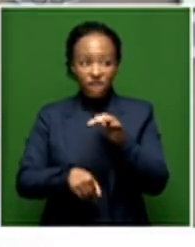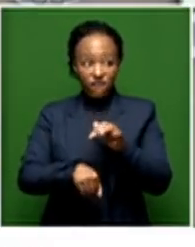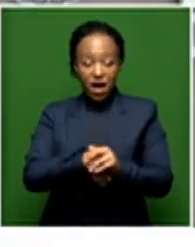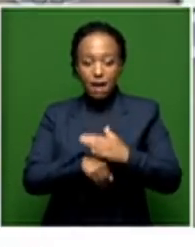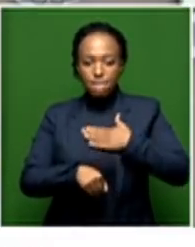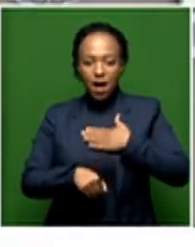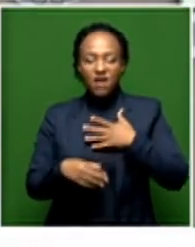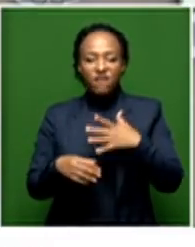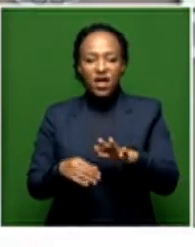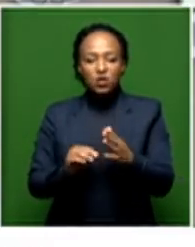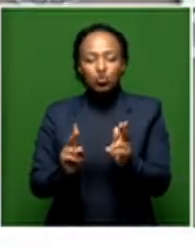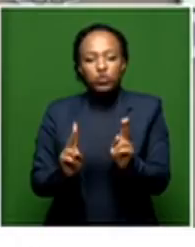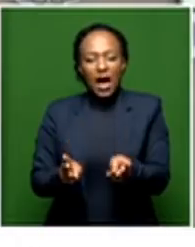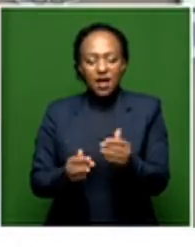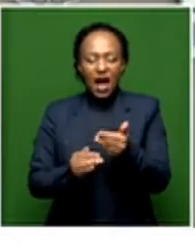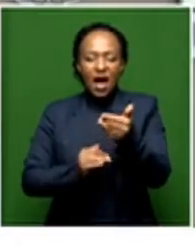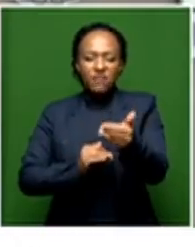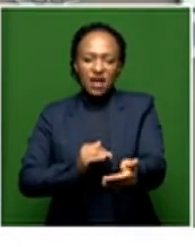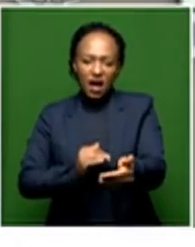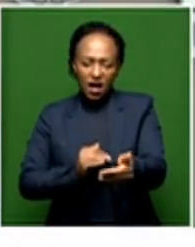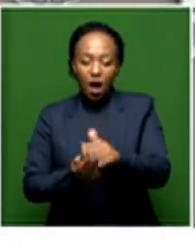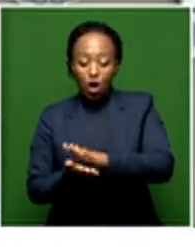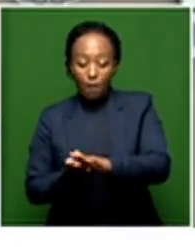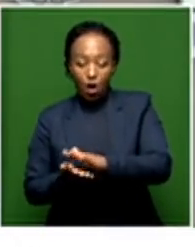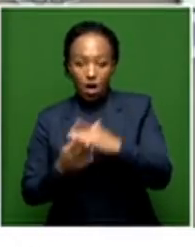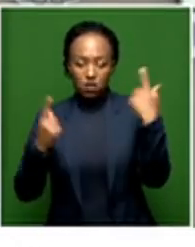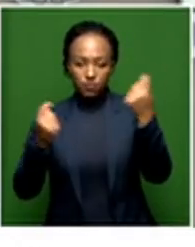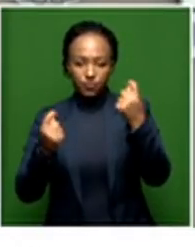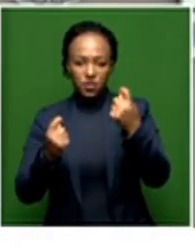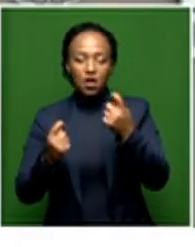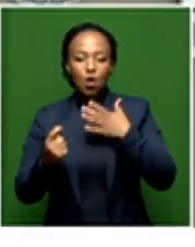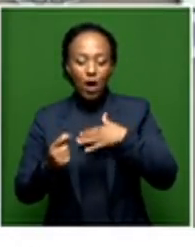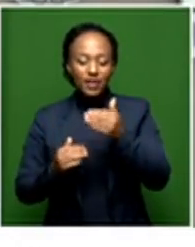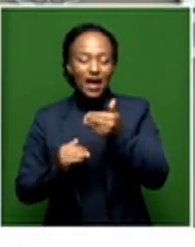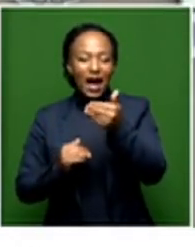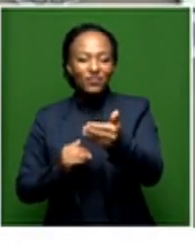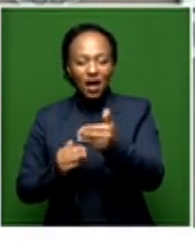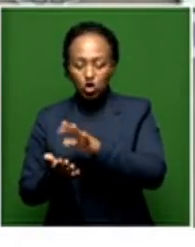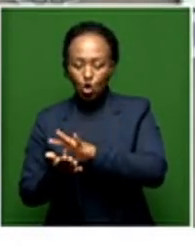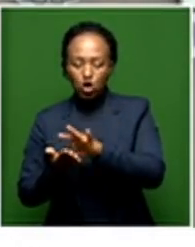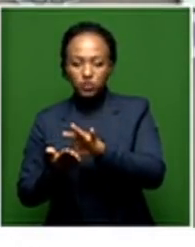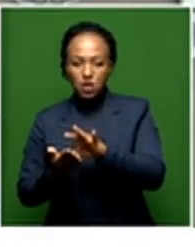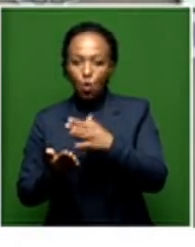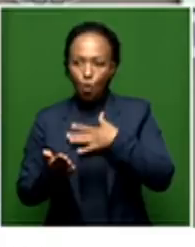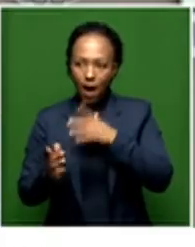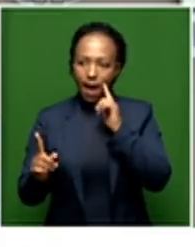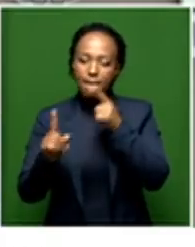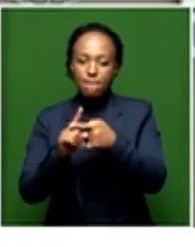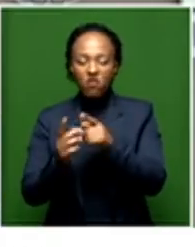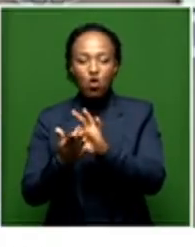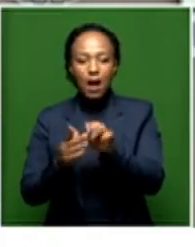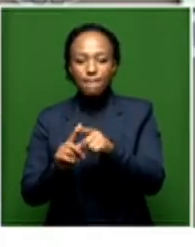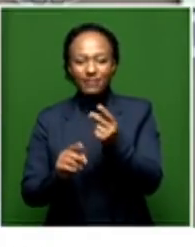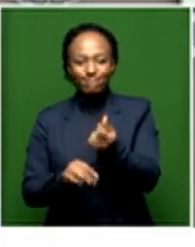negotiations and celebrations, and he had intended to do a prenup, but it didn't happen. So how does it work?